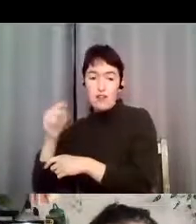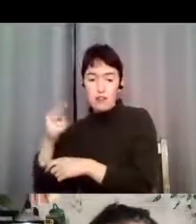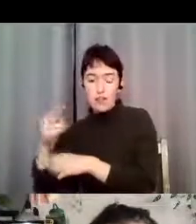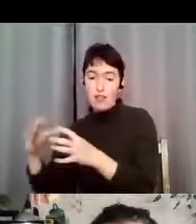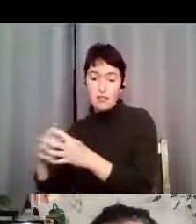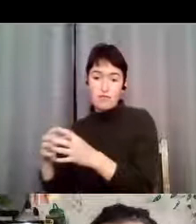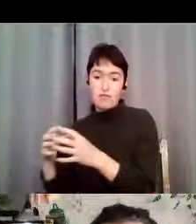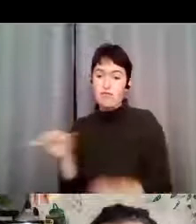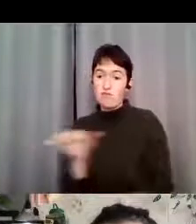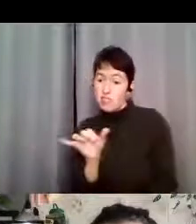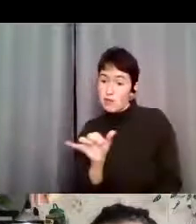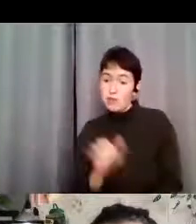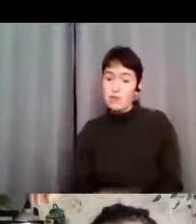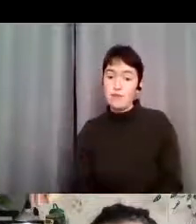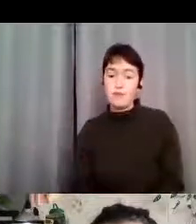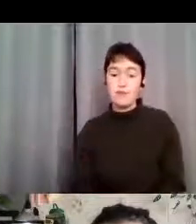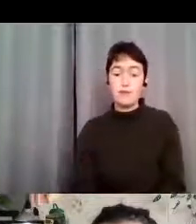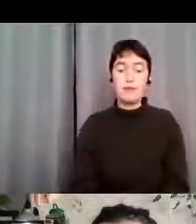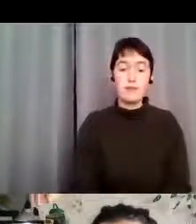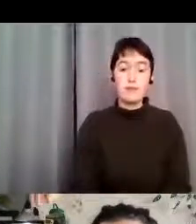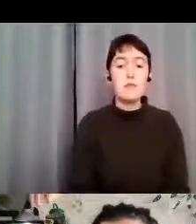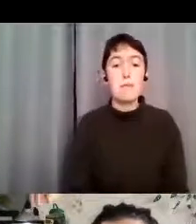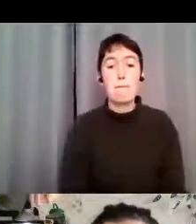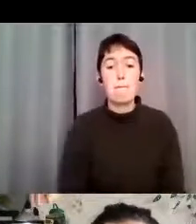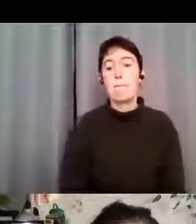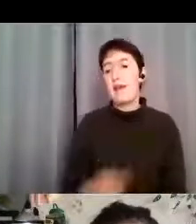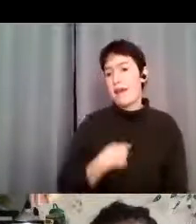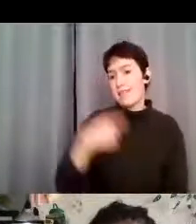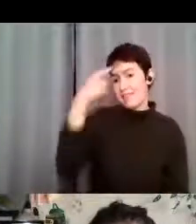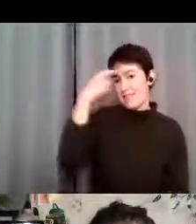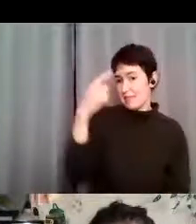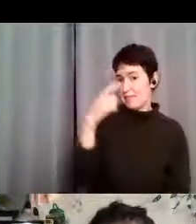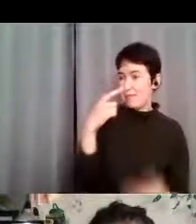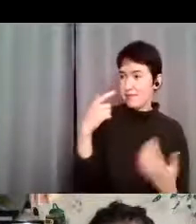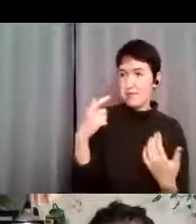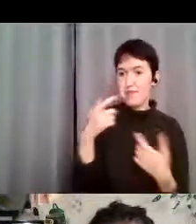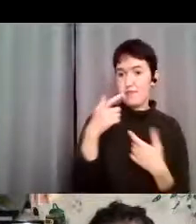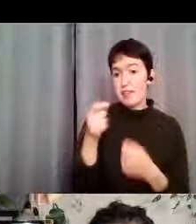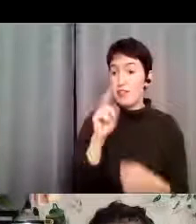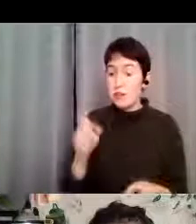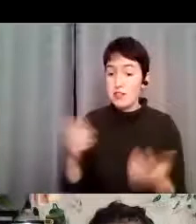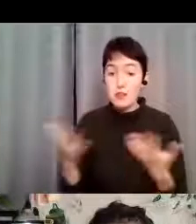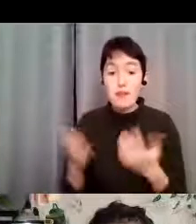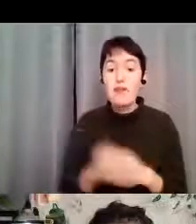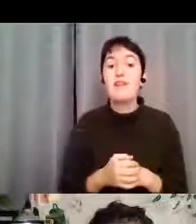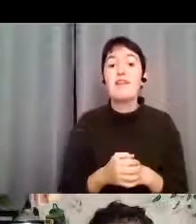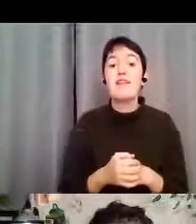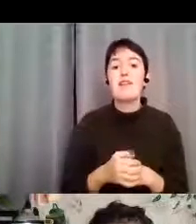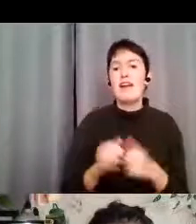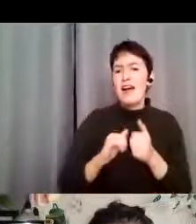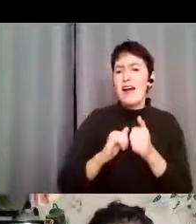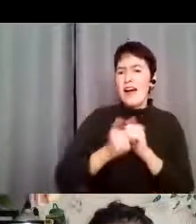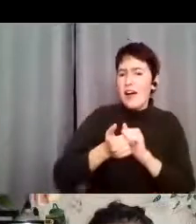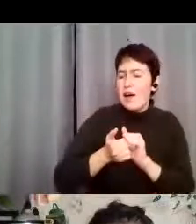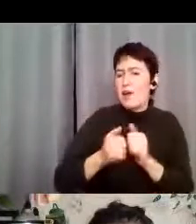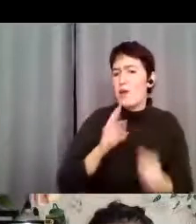questions or at least I think it's one of the most interesting questions I spend my time studying, is how and when water got to the moon. So we have all